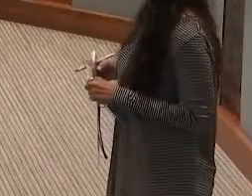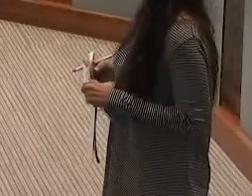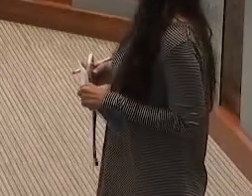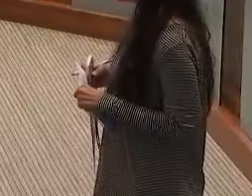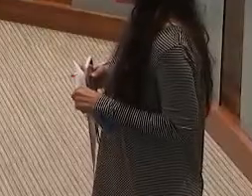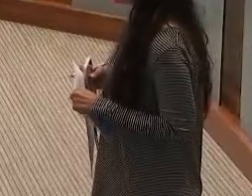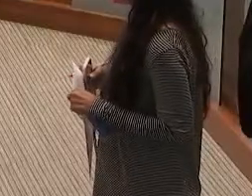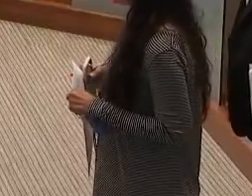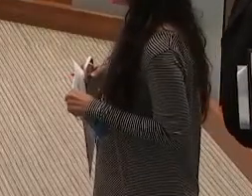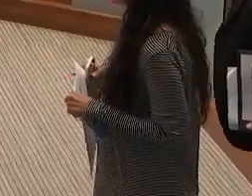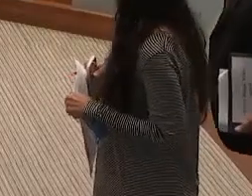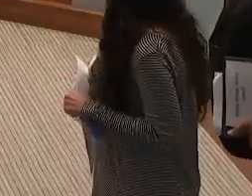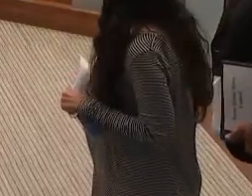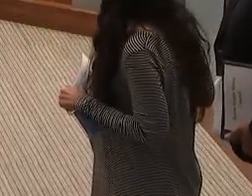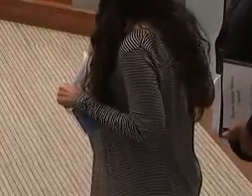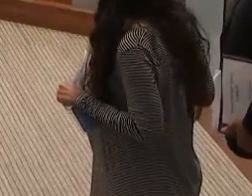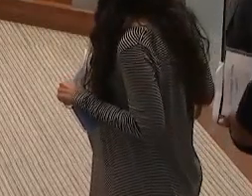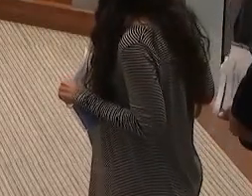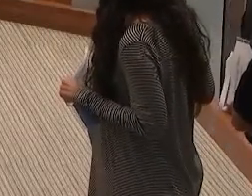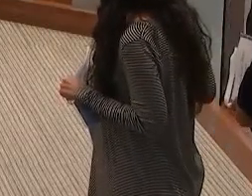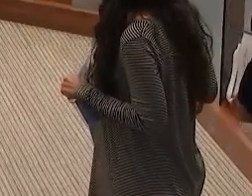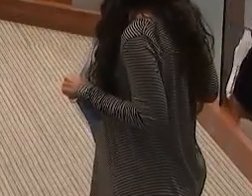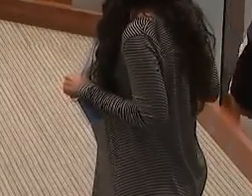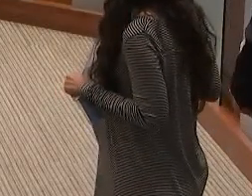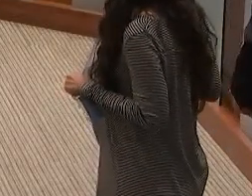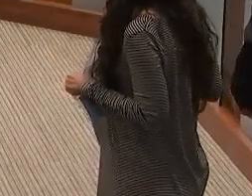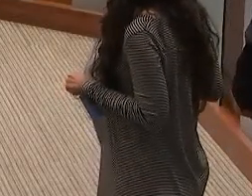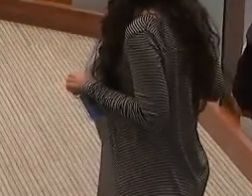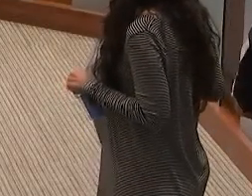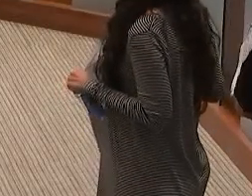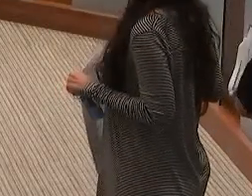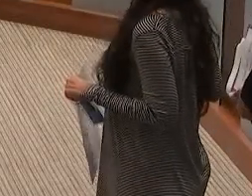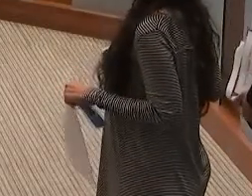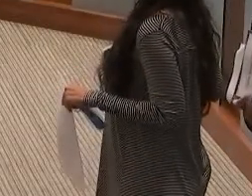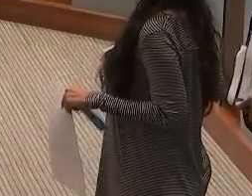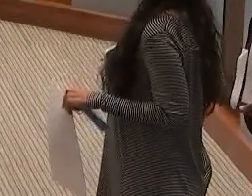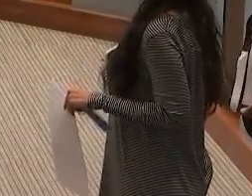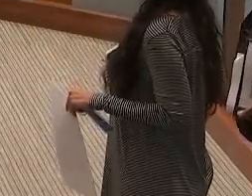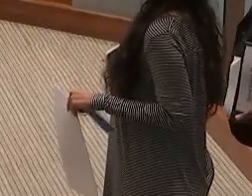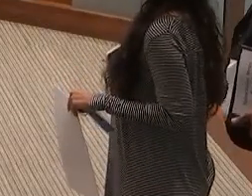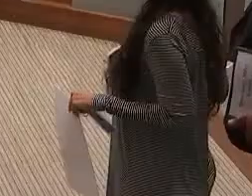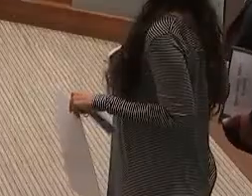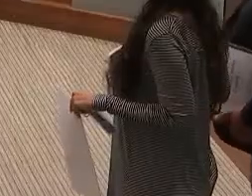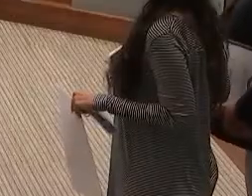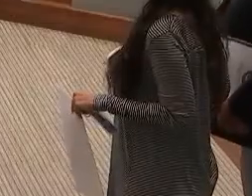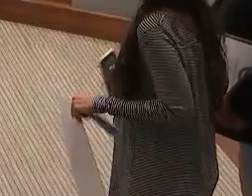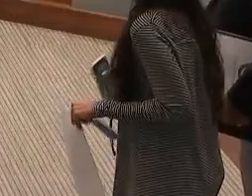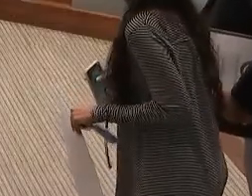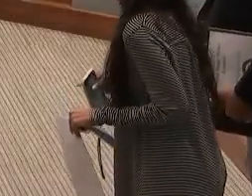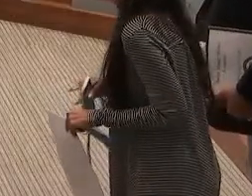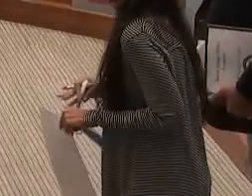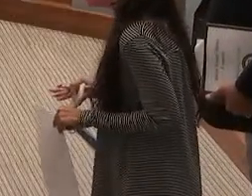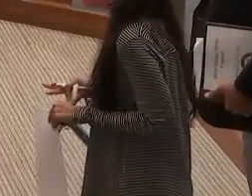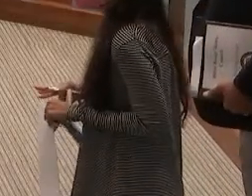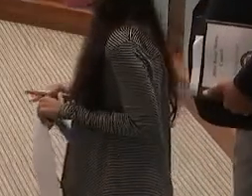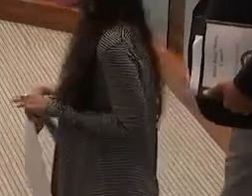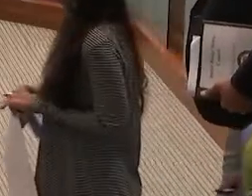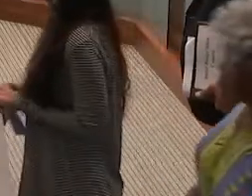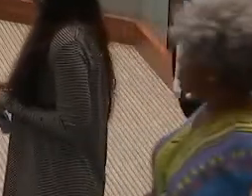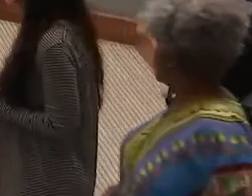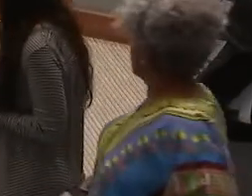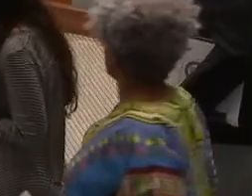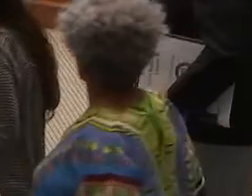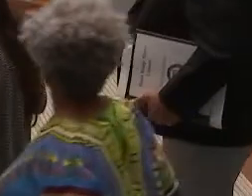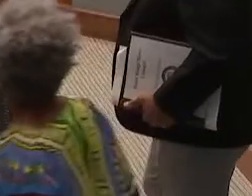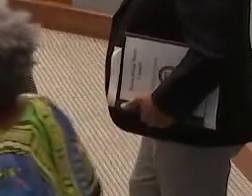us. Councilwoman Adams, what about yourself? Oh, okay, so you get an excuse. Burgess will